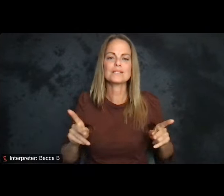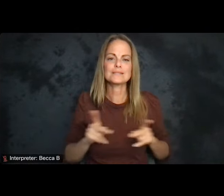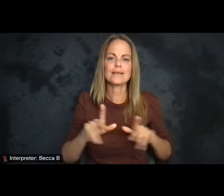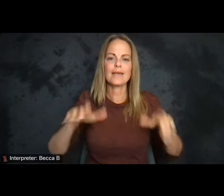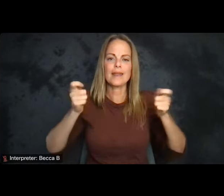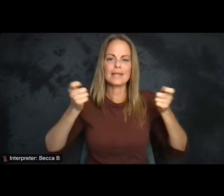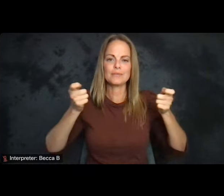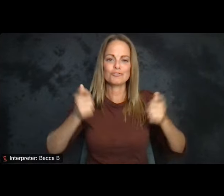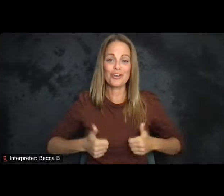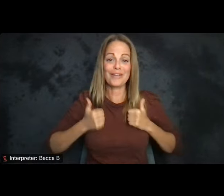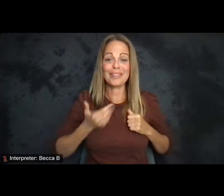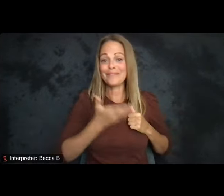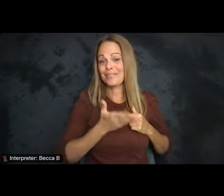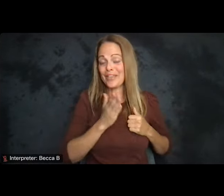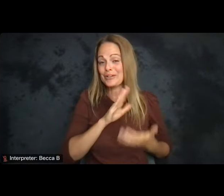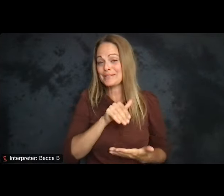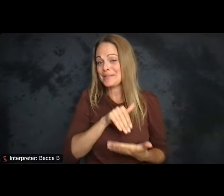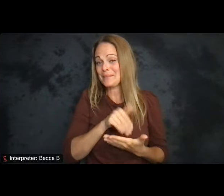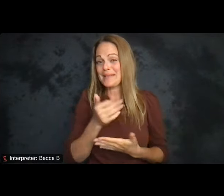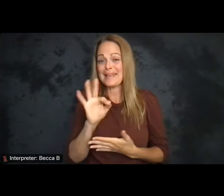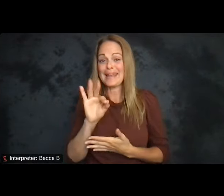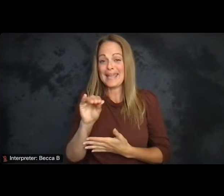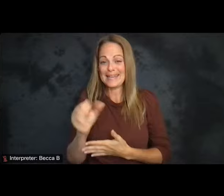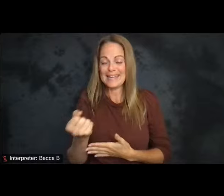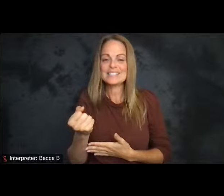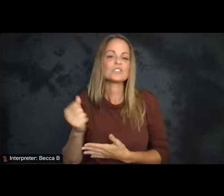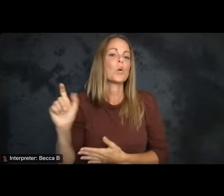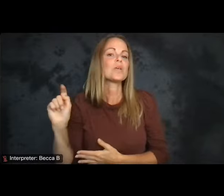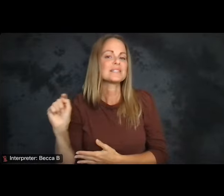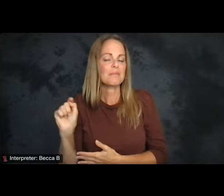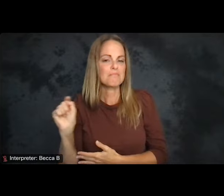I believe. So there was a bathroom there that we removed. Next slide.